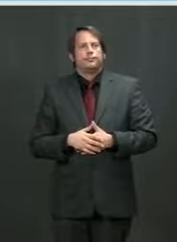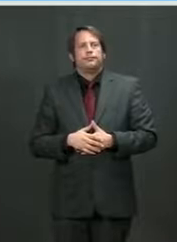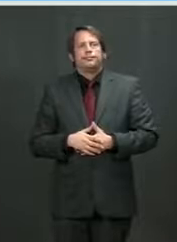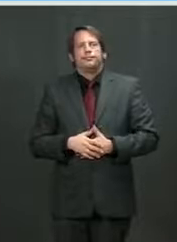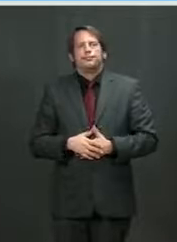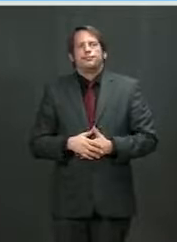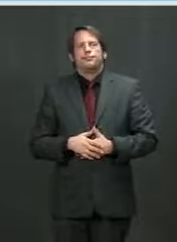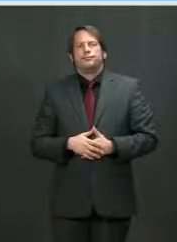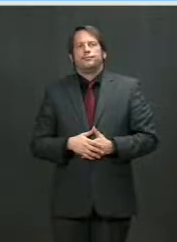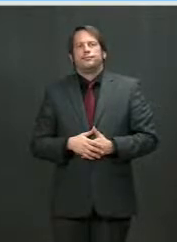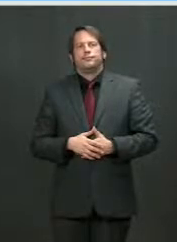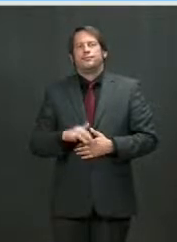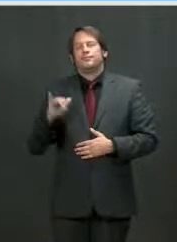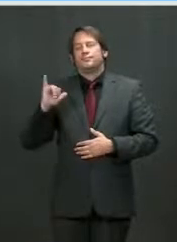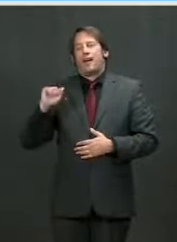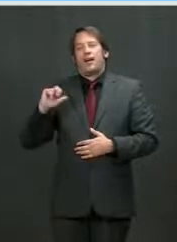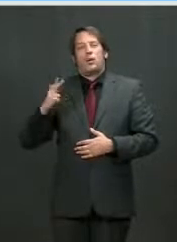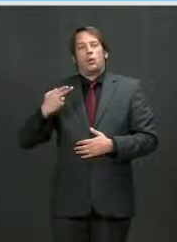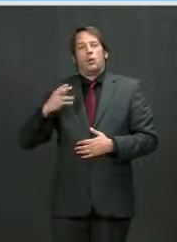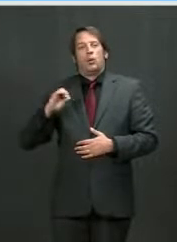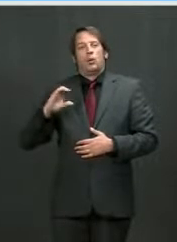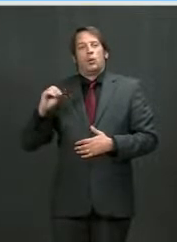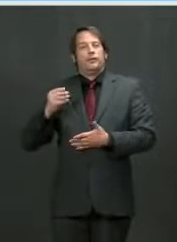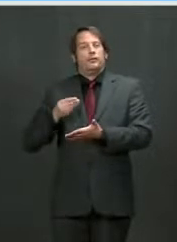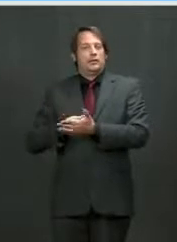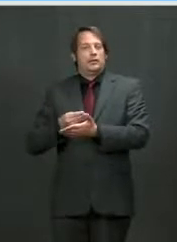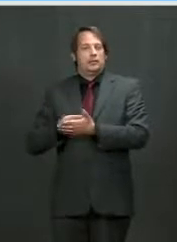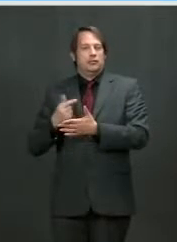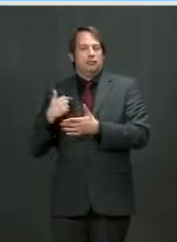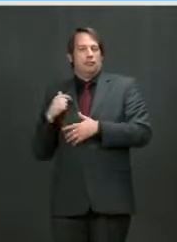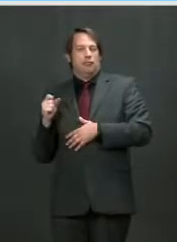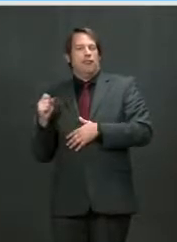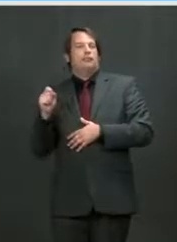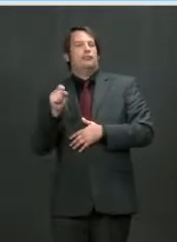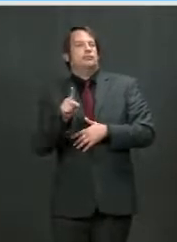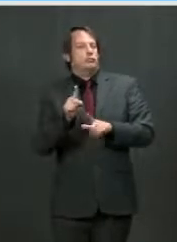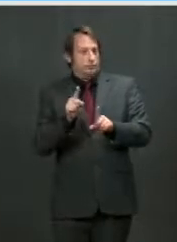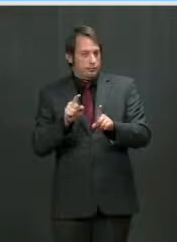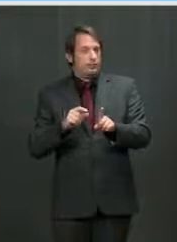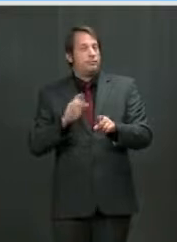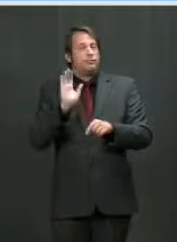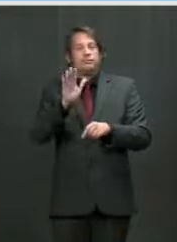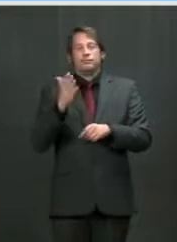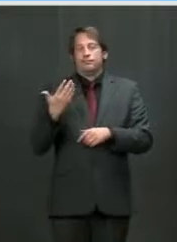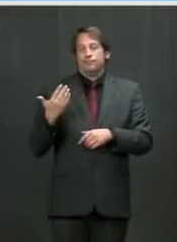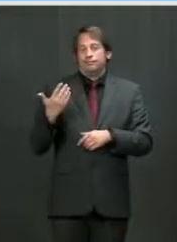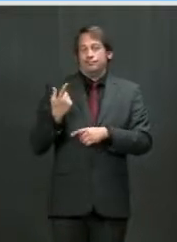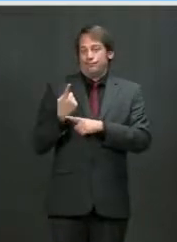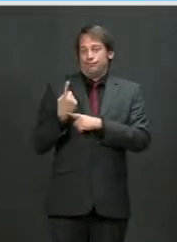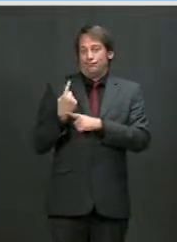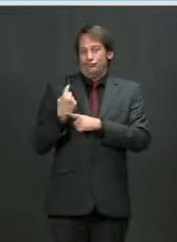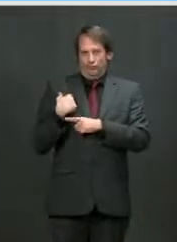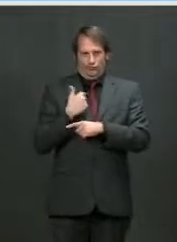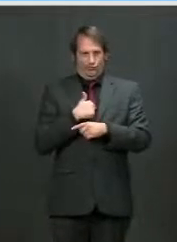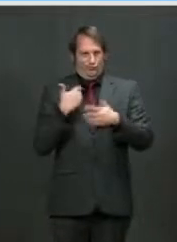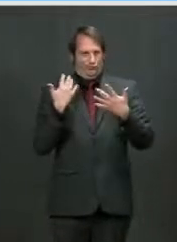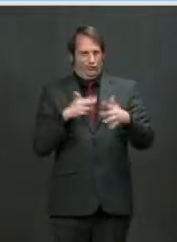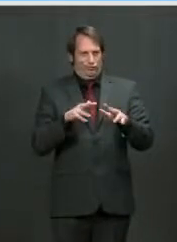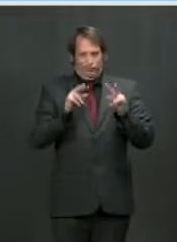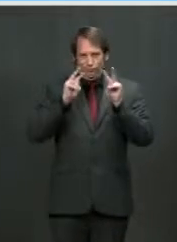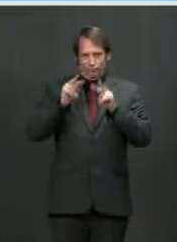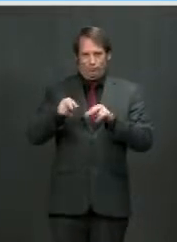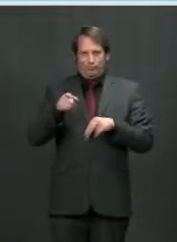Thank you all, and thanks for taking the questions. I know that this time last year, we were looking at acceptable daily case counts, and